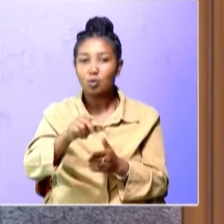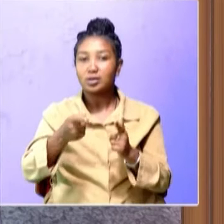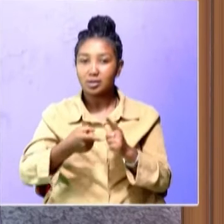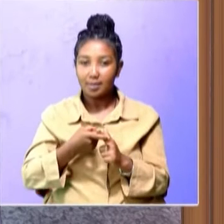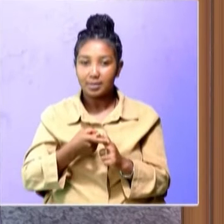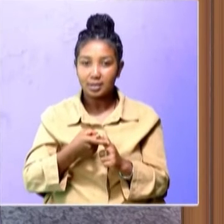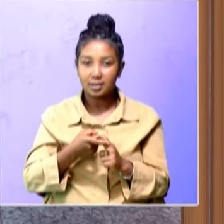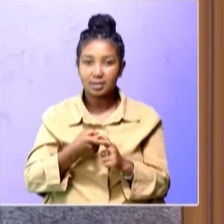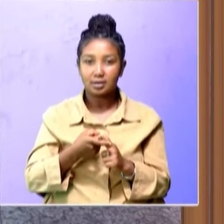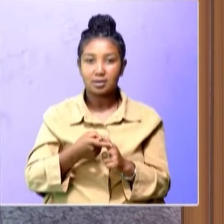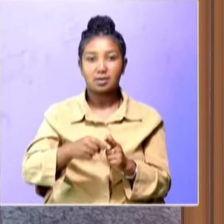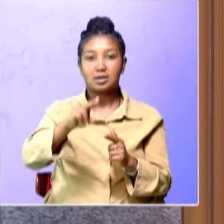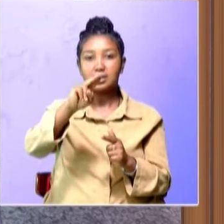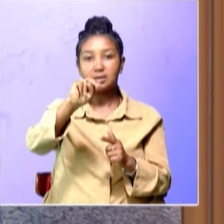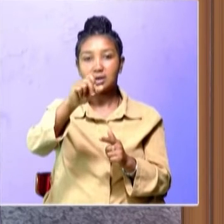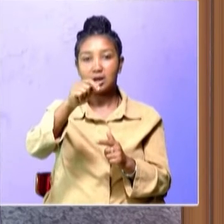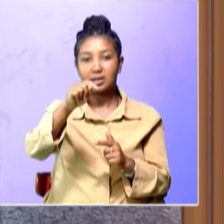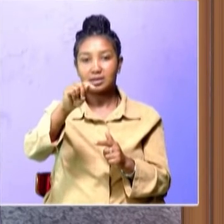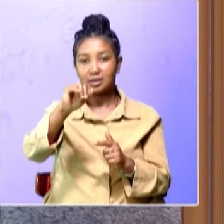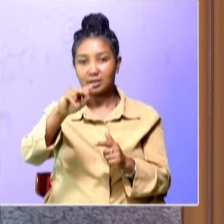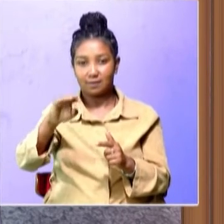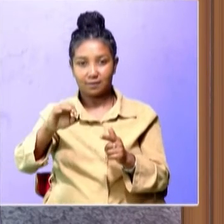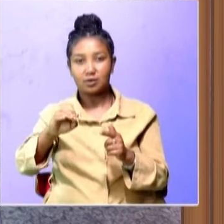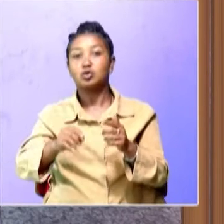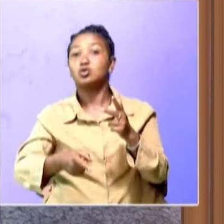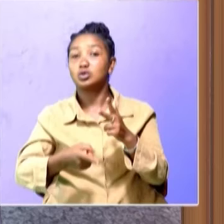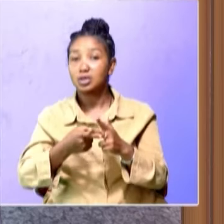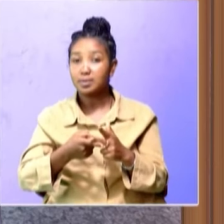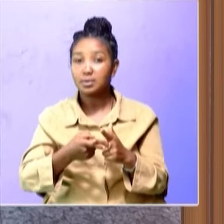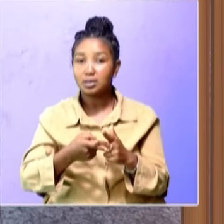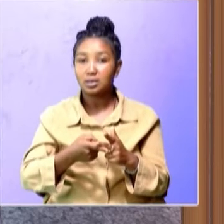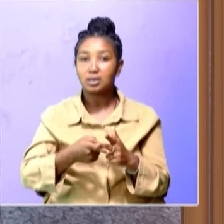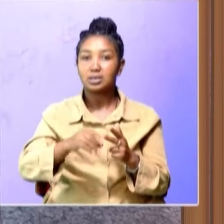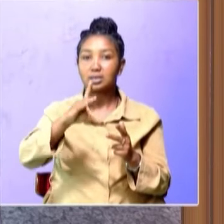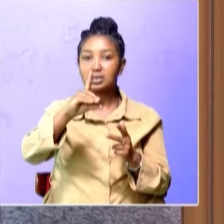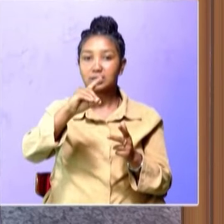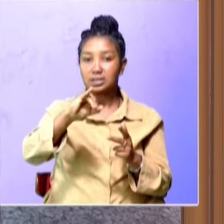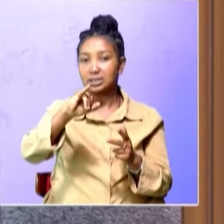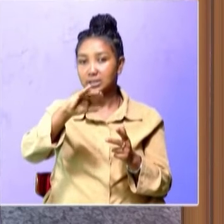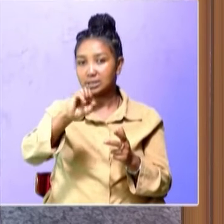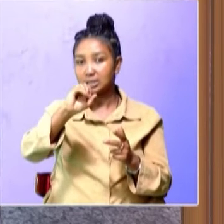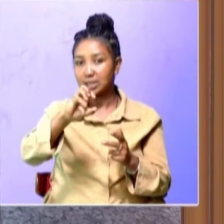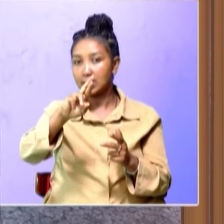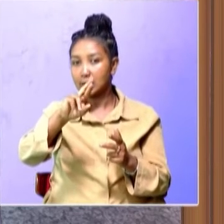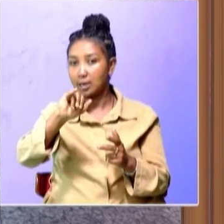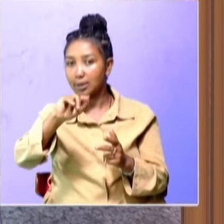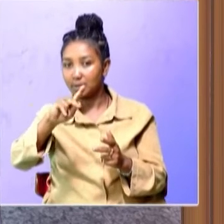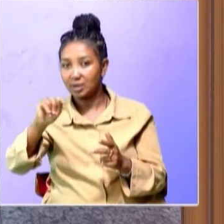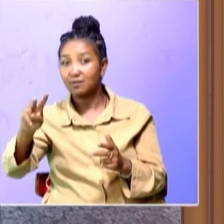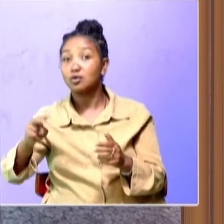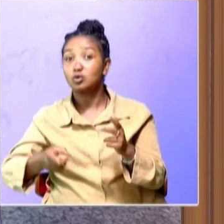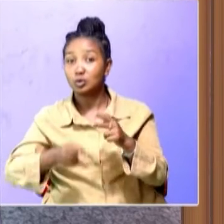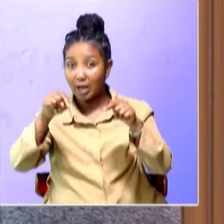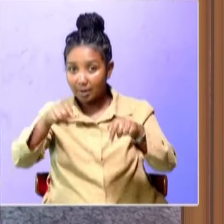one? Narrative paragraph. The other one? Descriptive. And today we're going to see